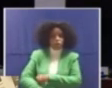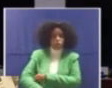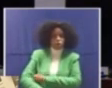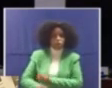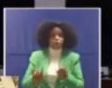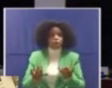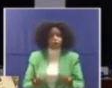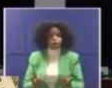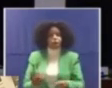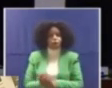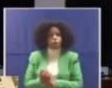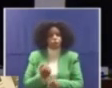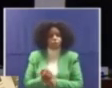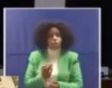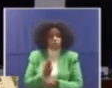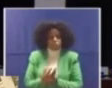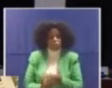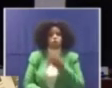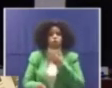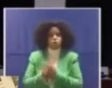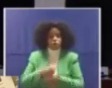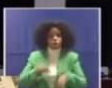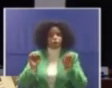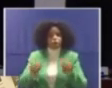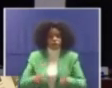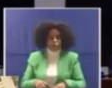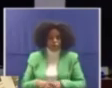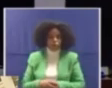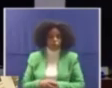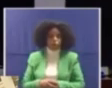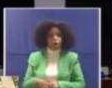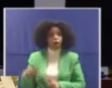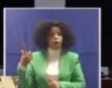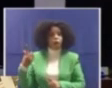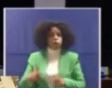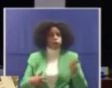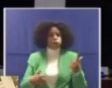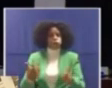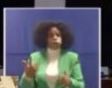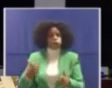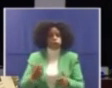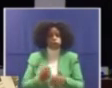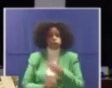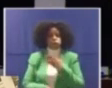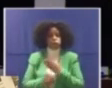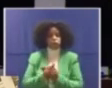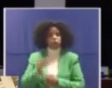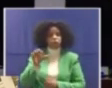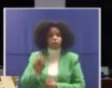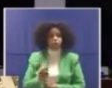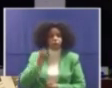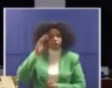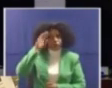reality. So we have to silence the guns in South Sudan as